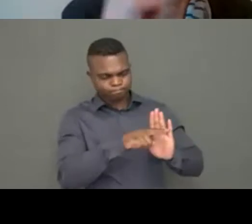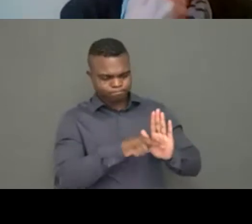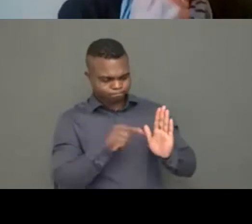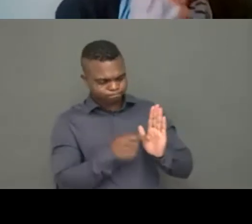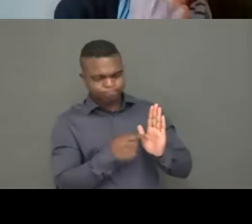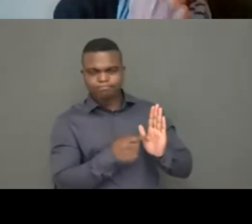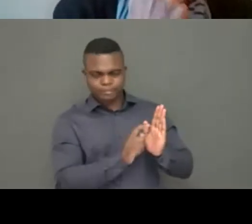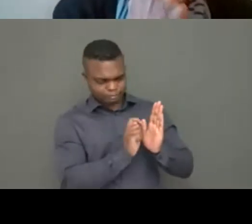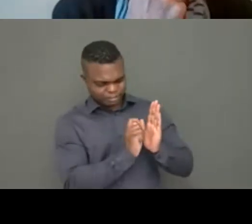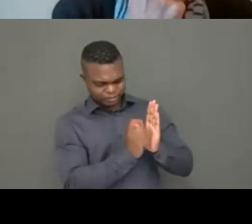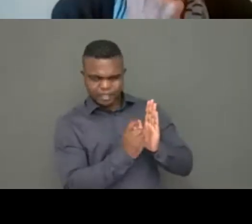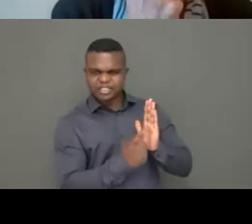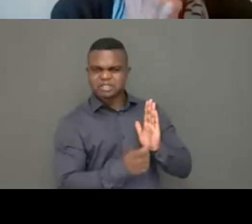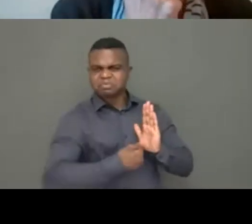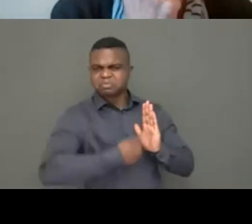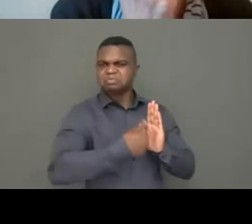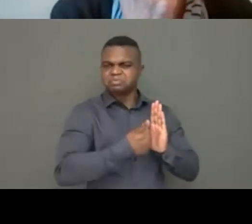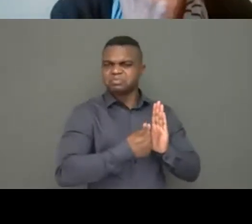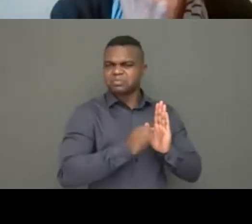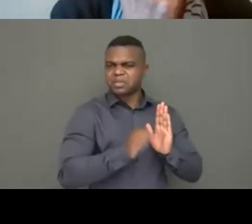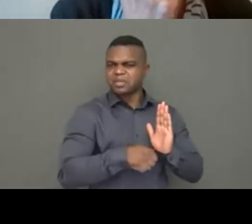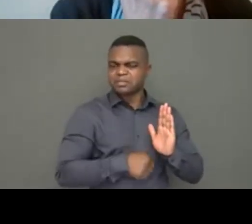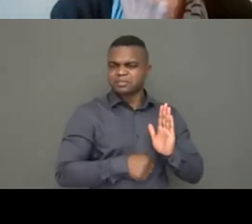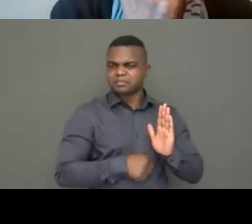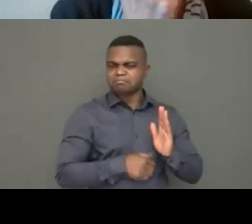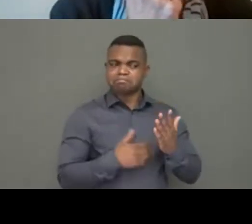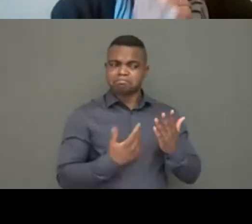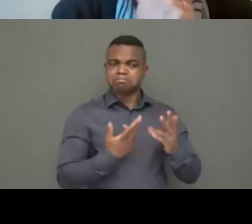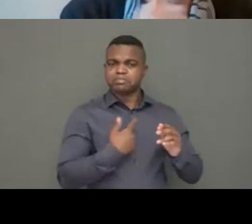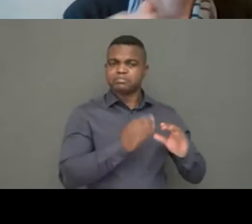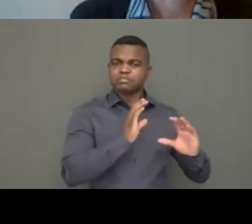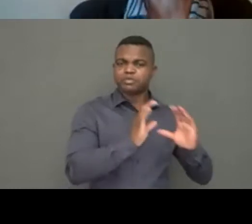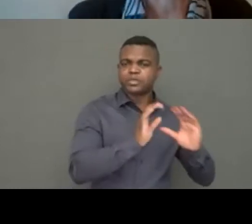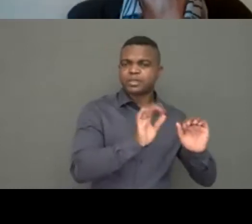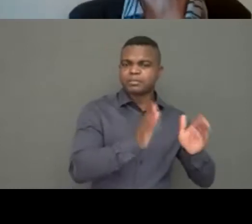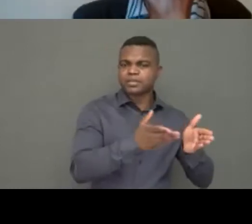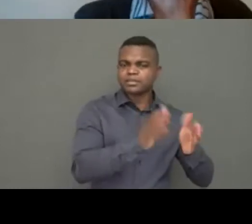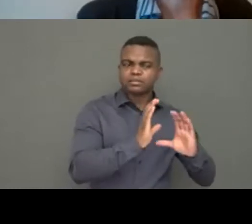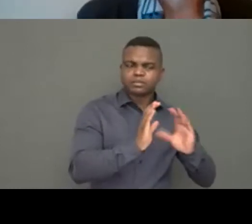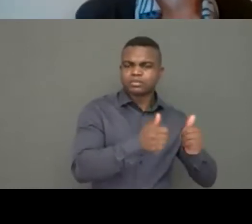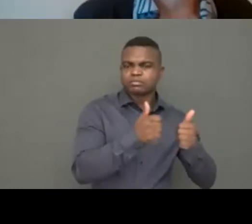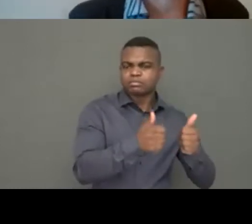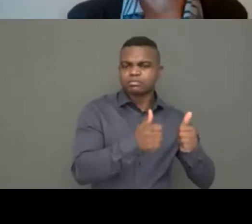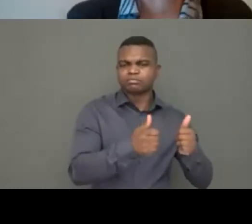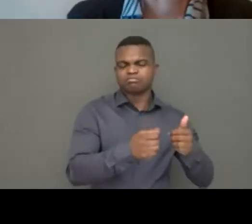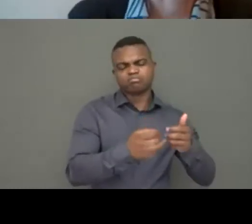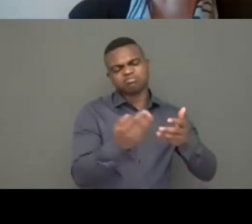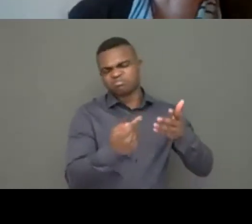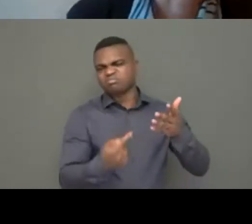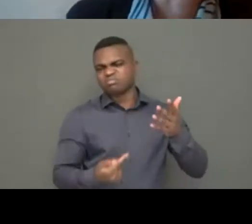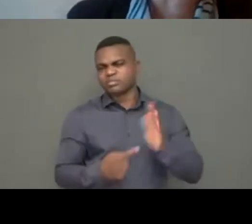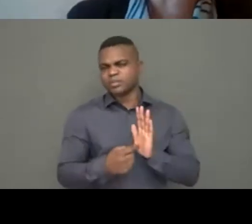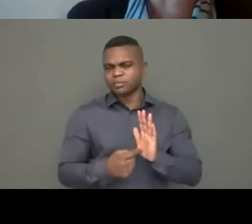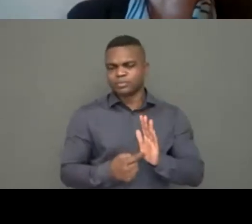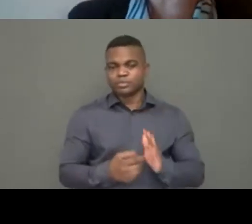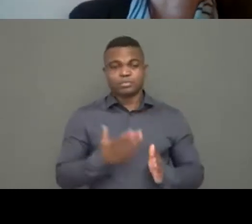communication and so on. So I want to share our thanks to